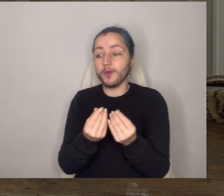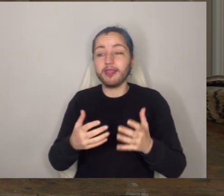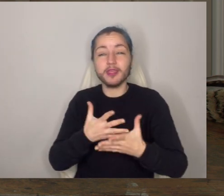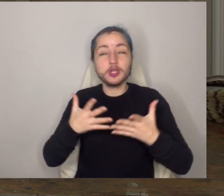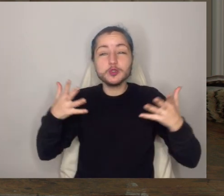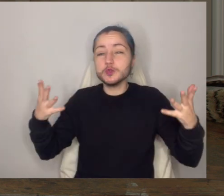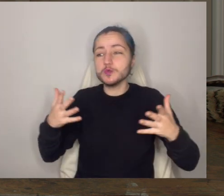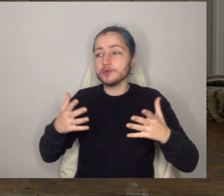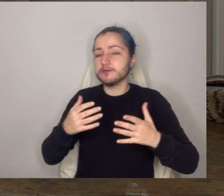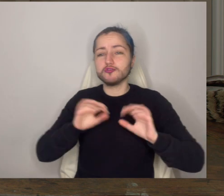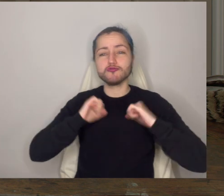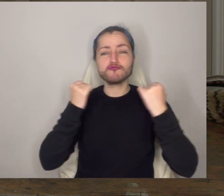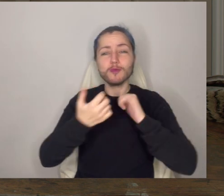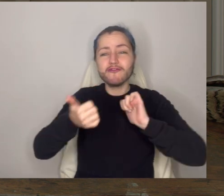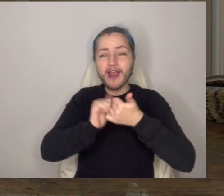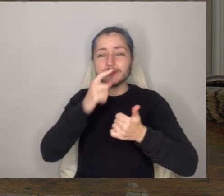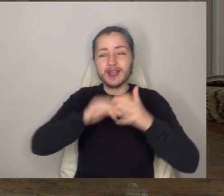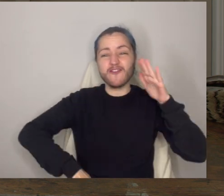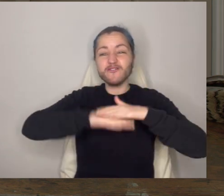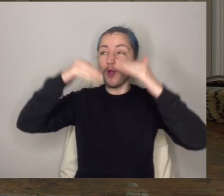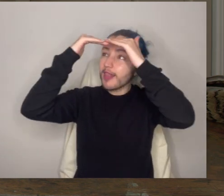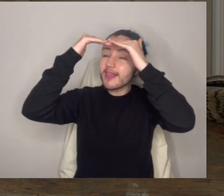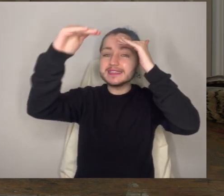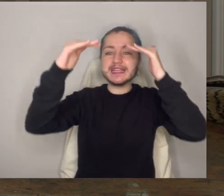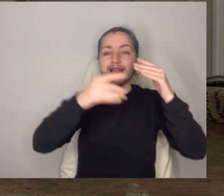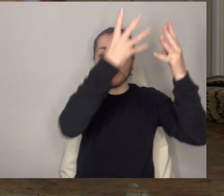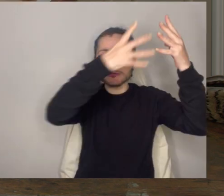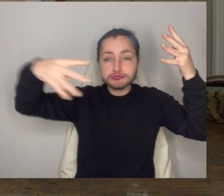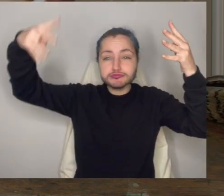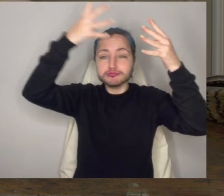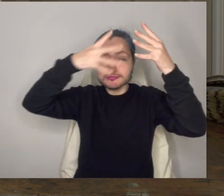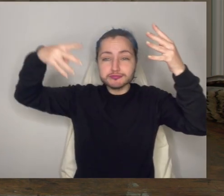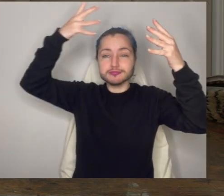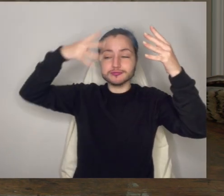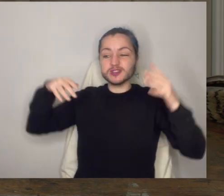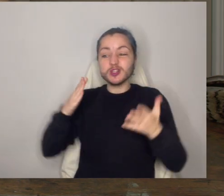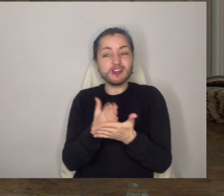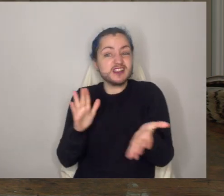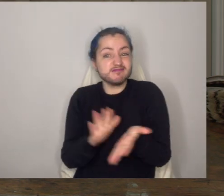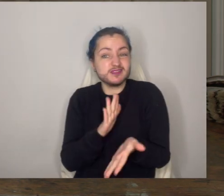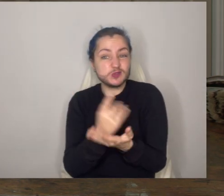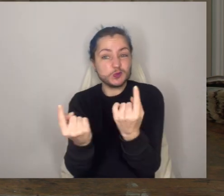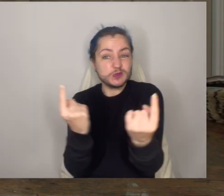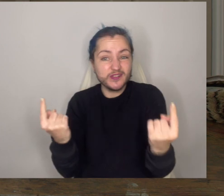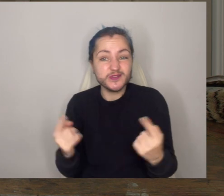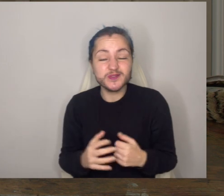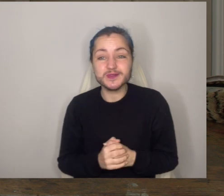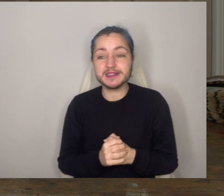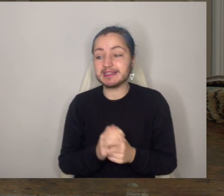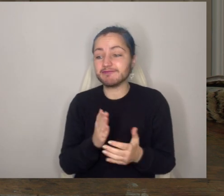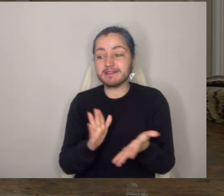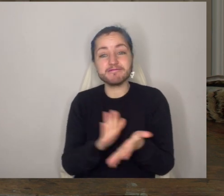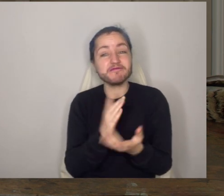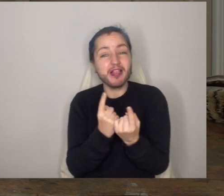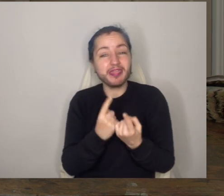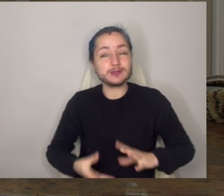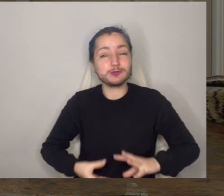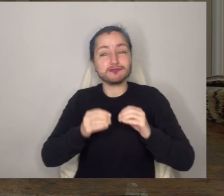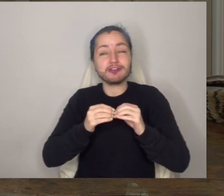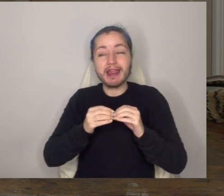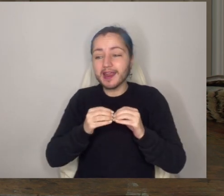And then if you want to attach them to something, I find it's quite useful to have the loops on the end as well, and then you'd end up looking like